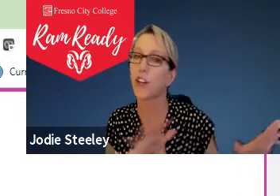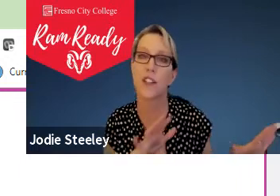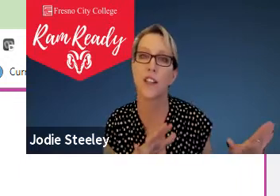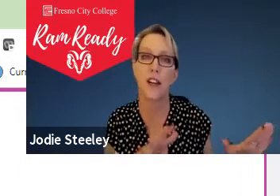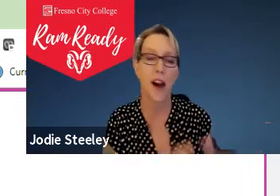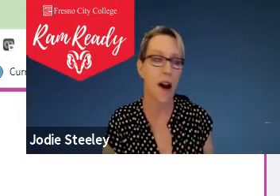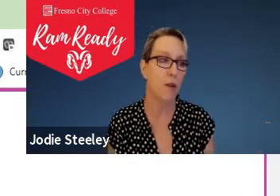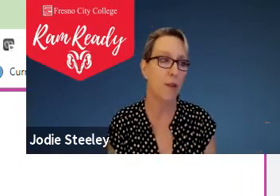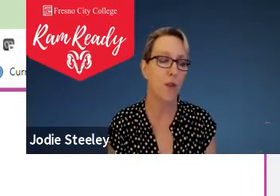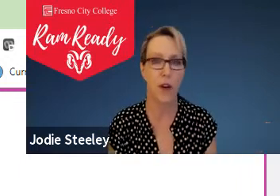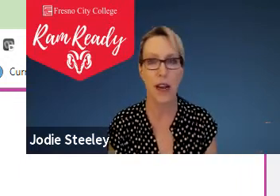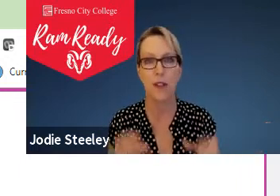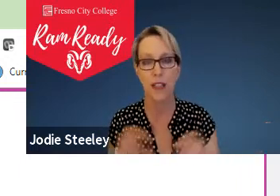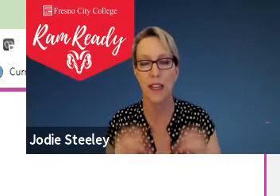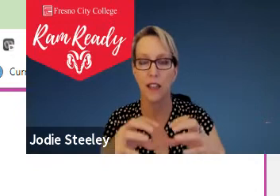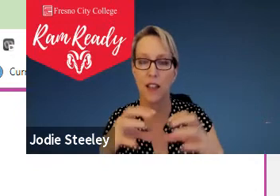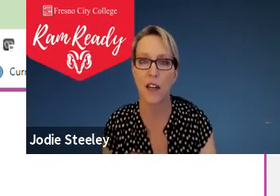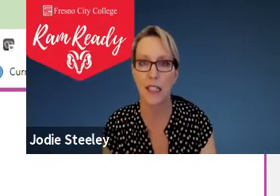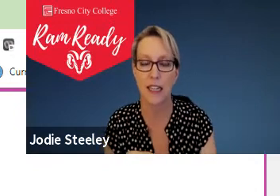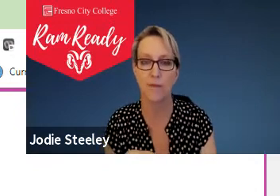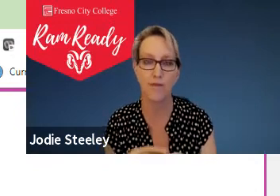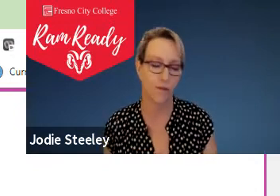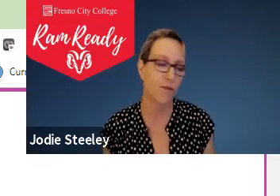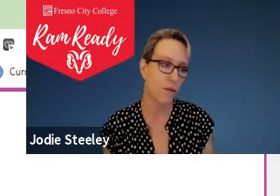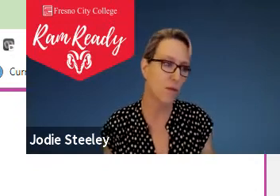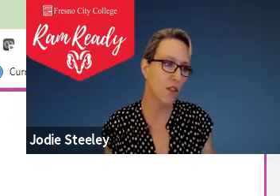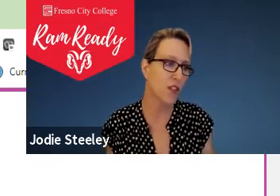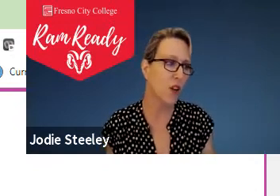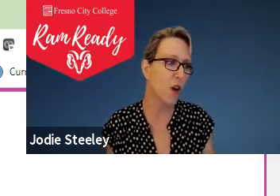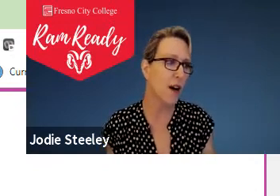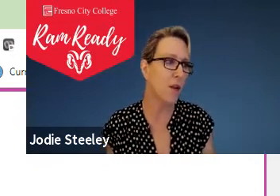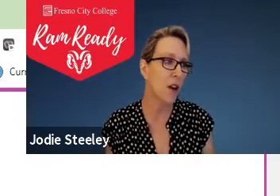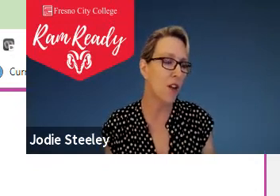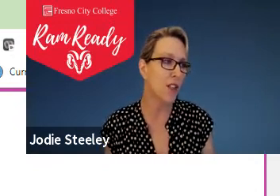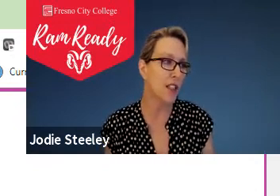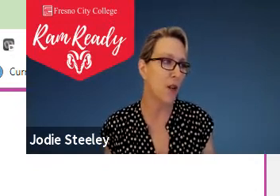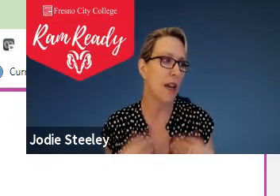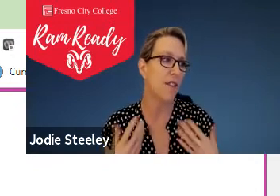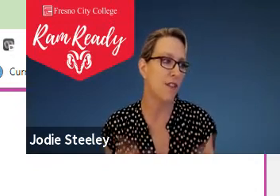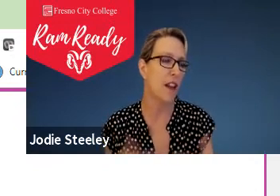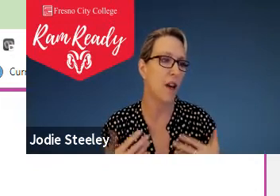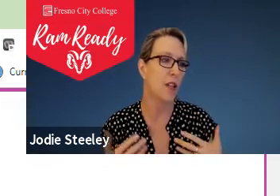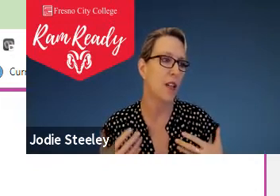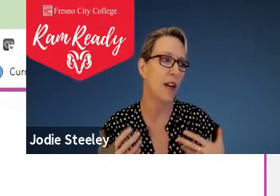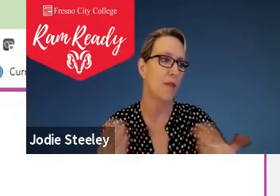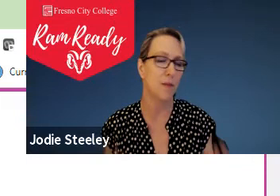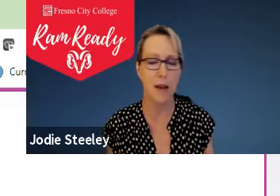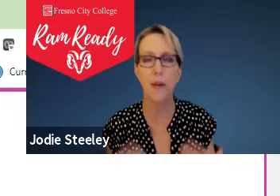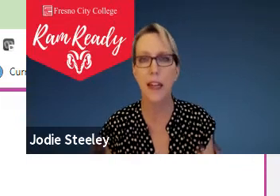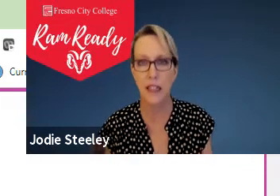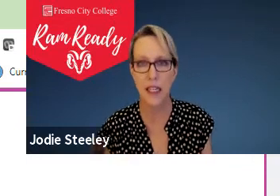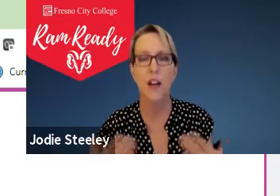landscape first before they're able to get into the content. So you'll see that we have developed